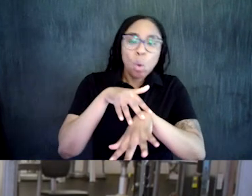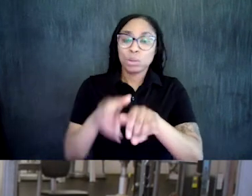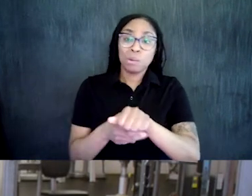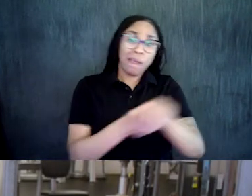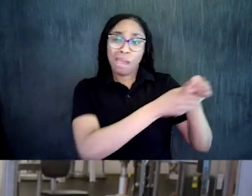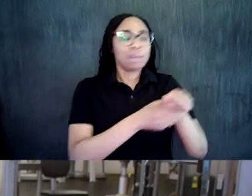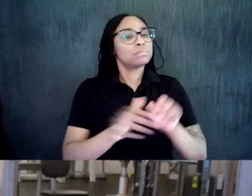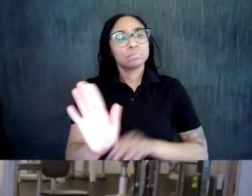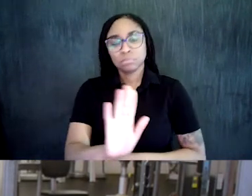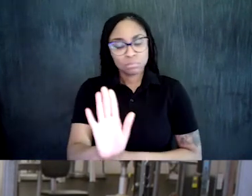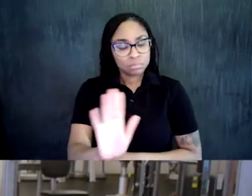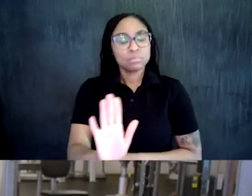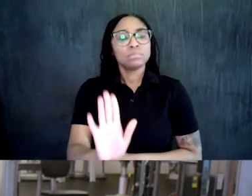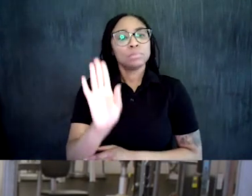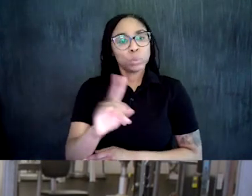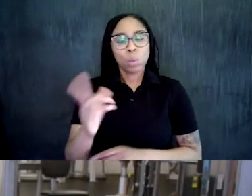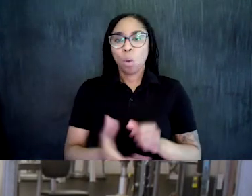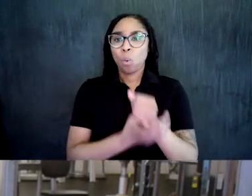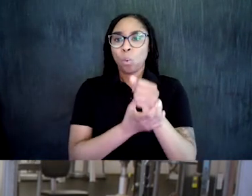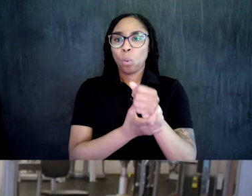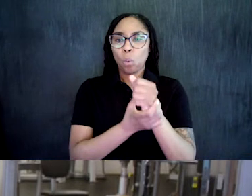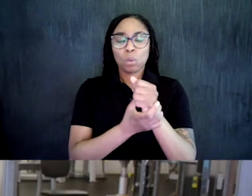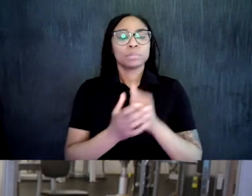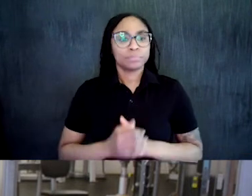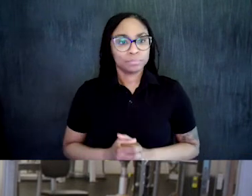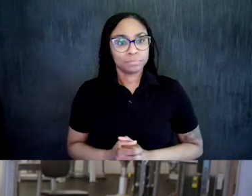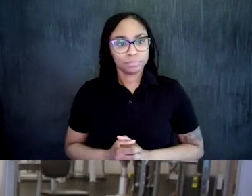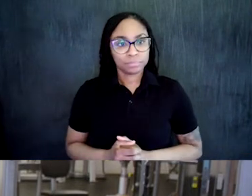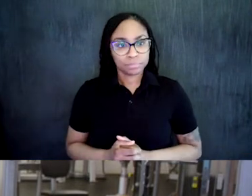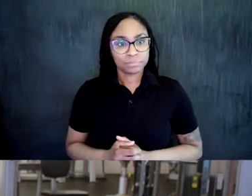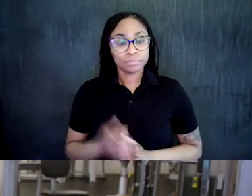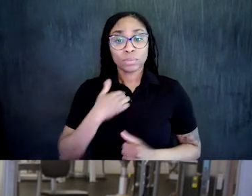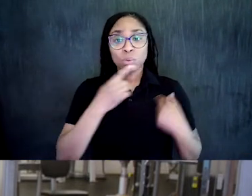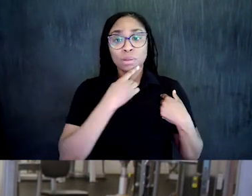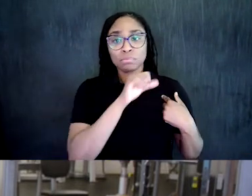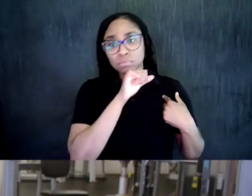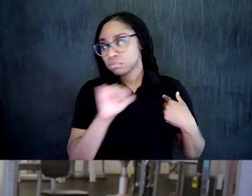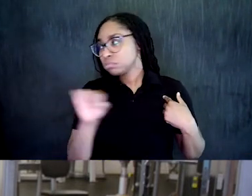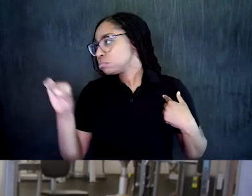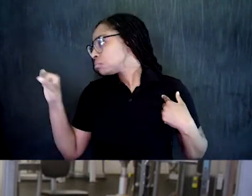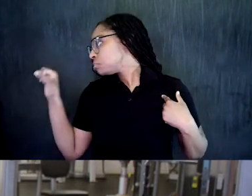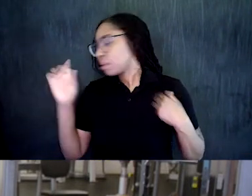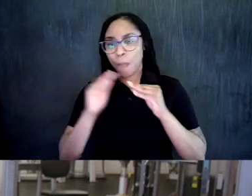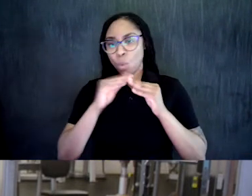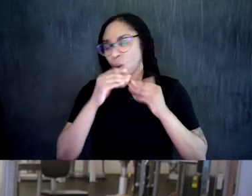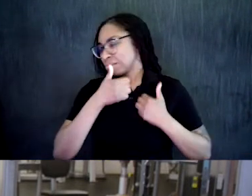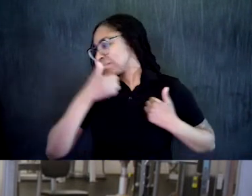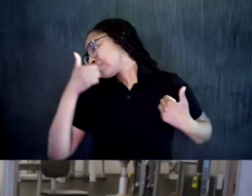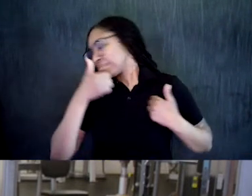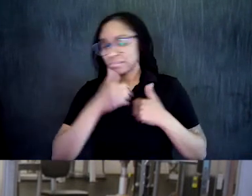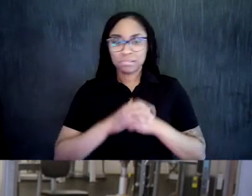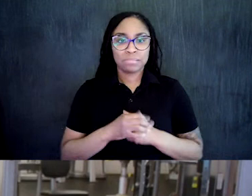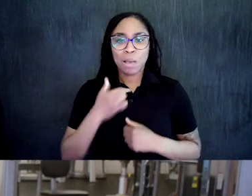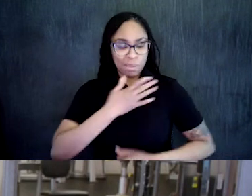not forcing the muscles to move. Right? We don't want to injure anything. It's just nice, gentle pressure. So we're going to hold this